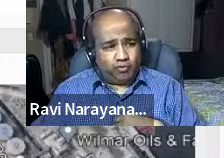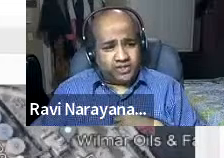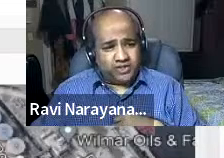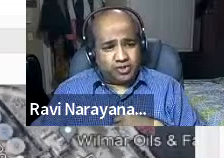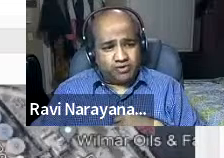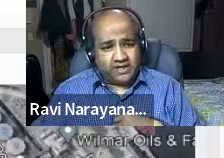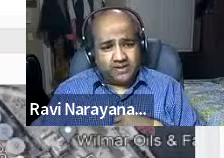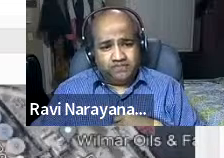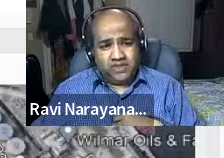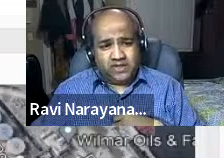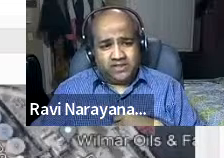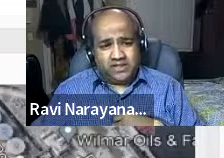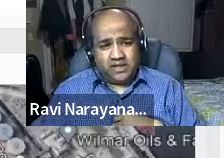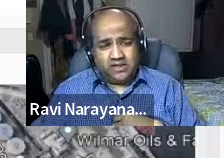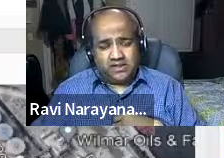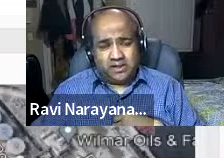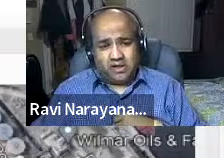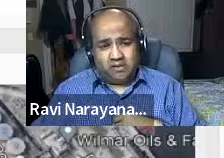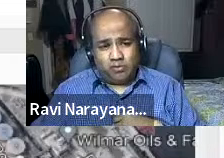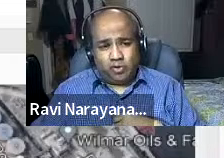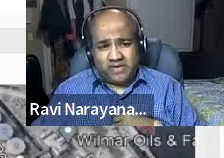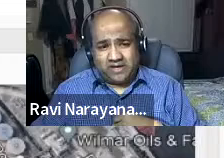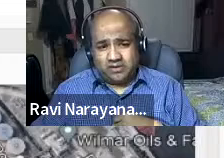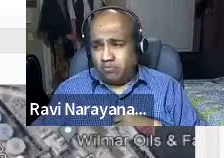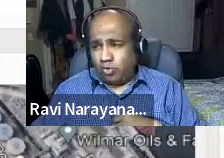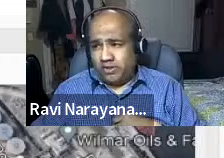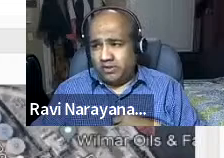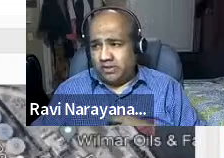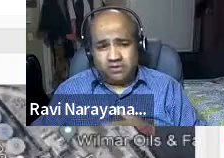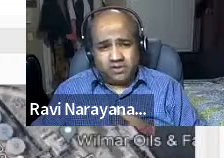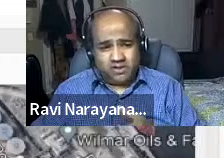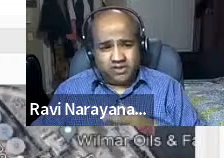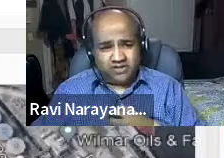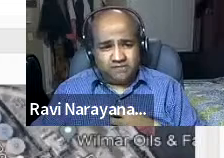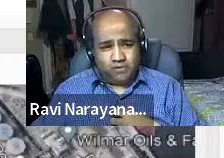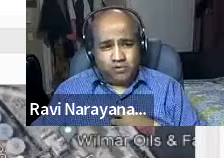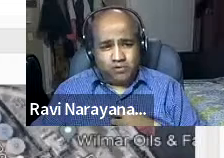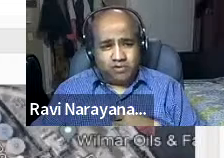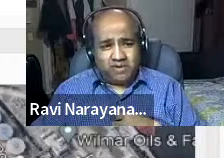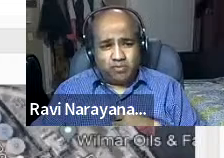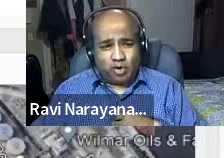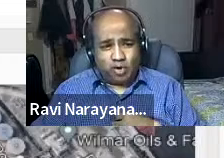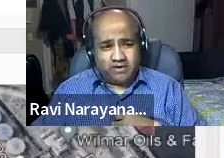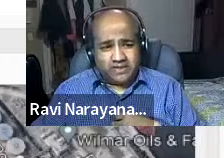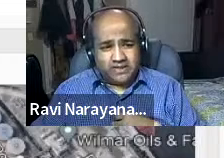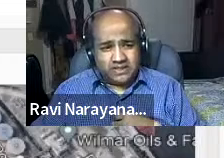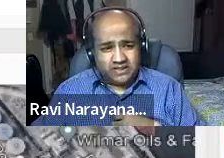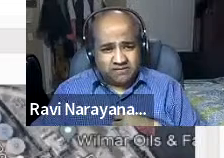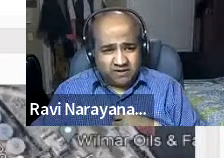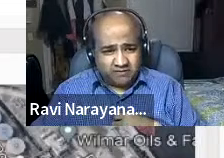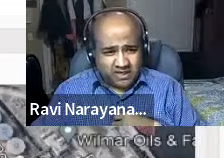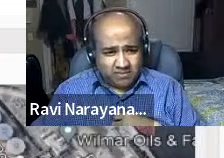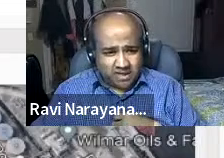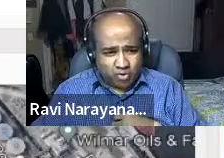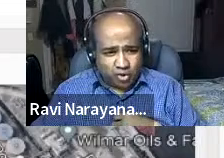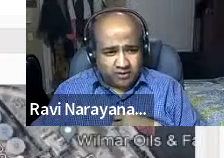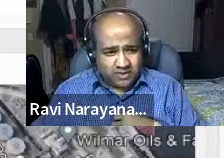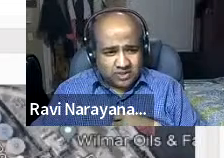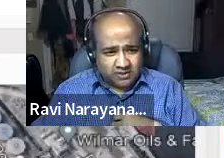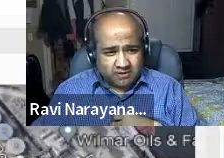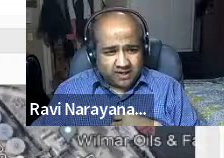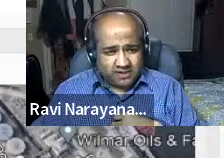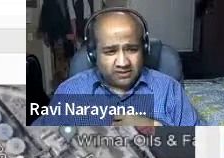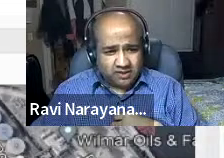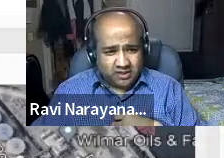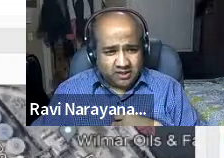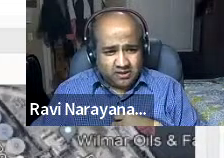of Washington Street. And then going back to the point that Jeff, you wanted me to point out is where my pointer